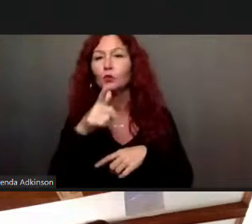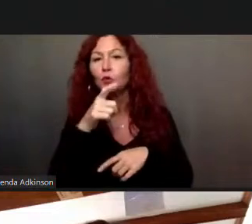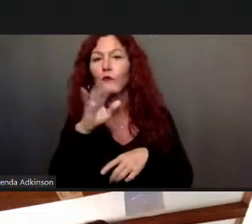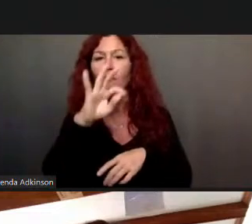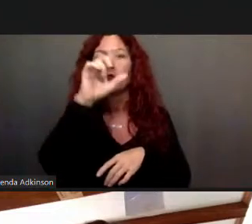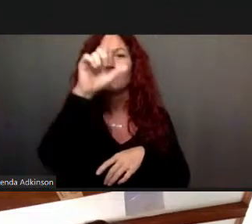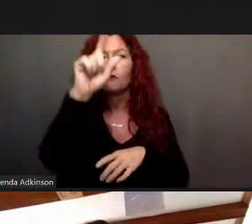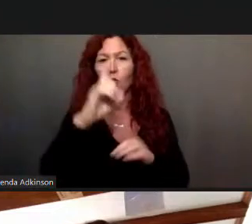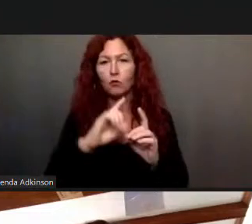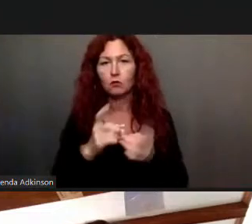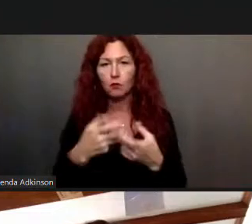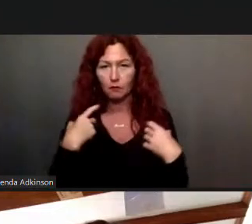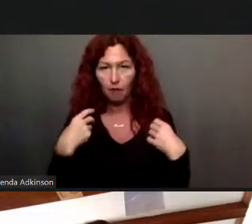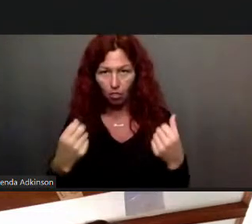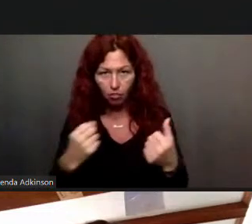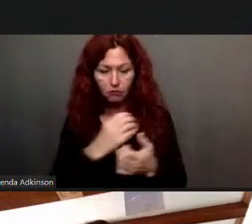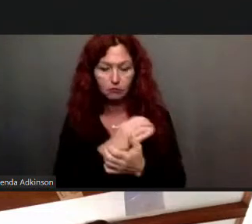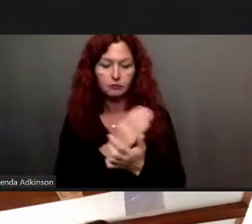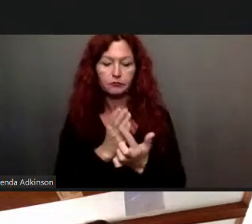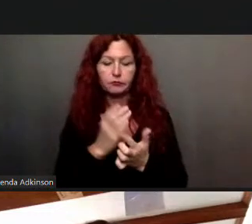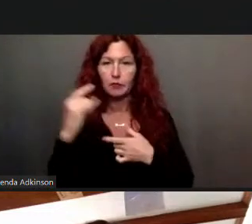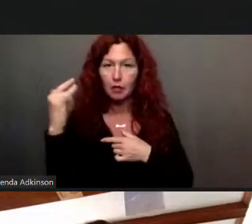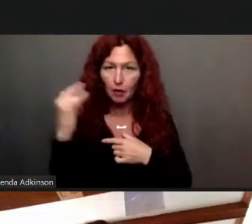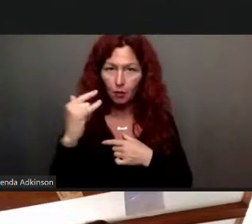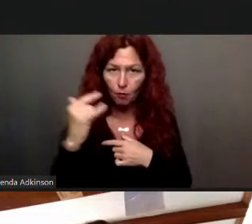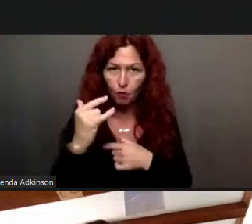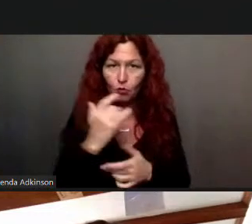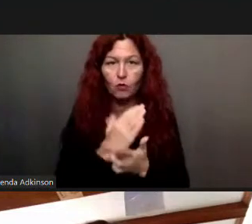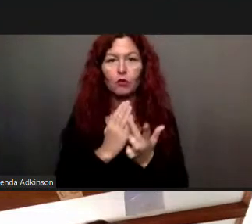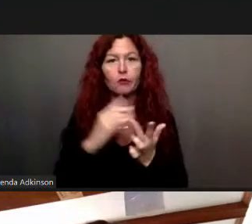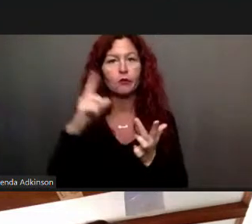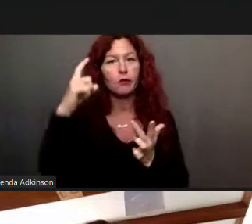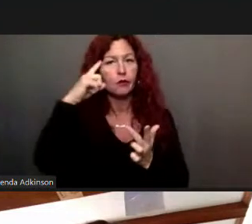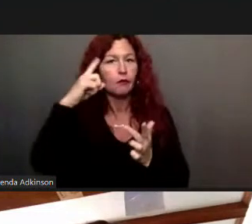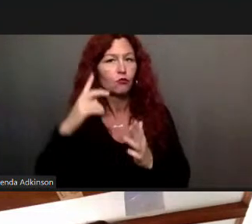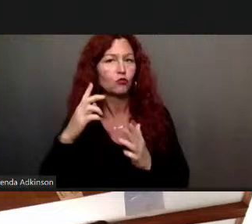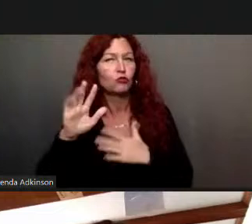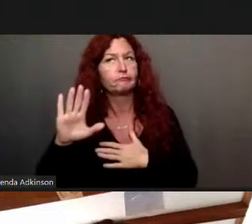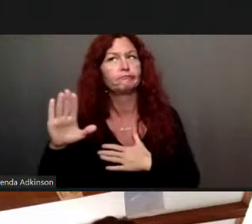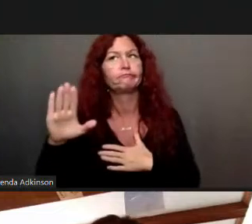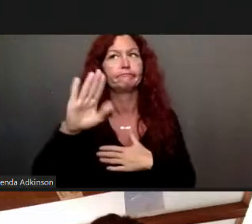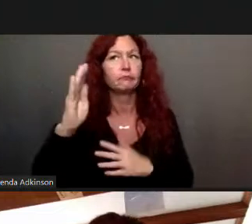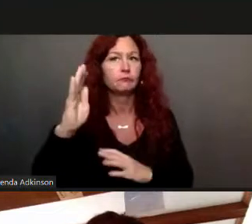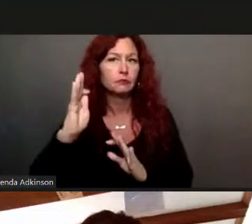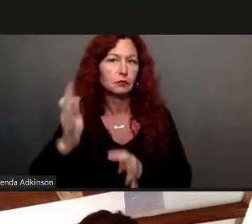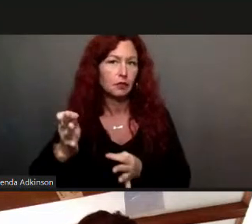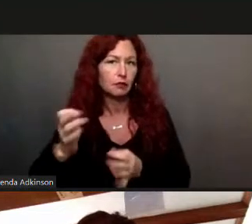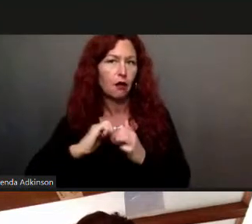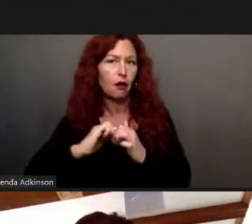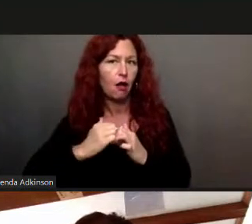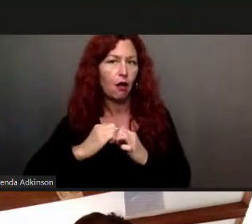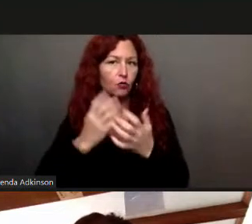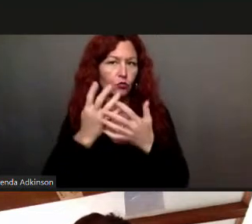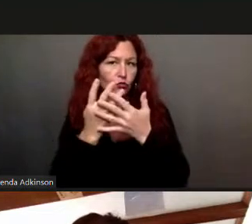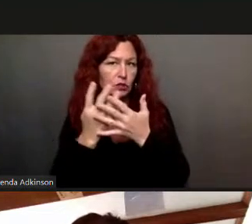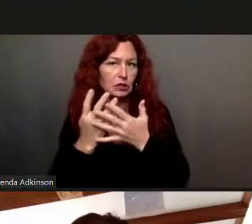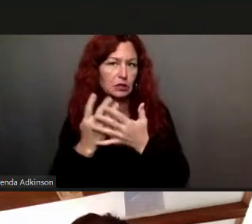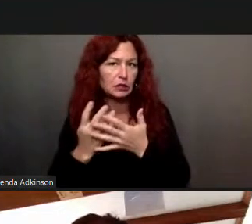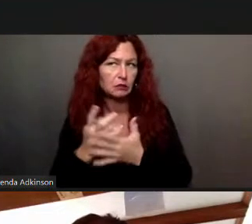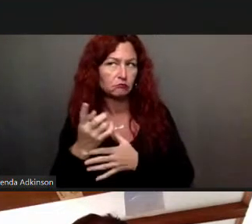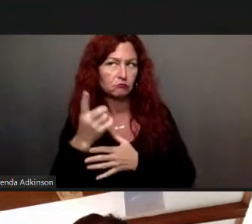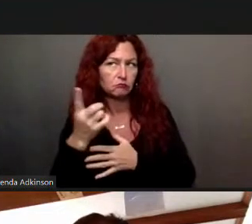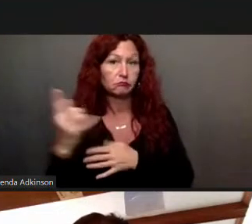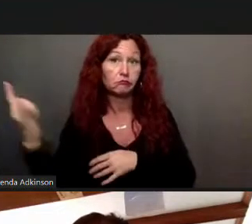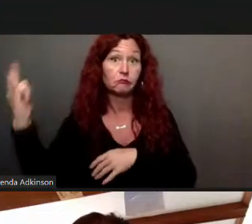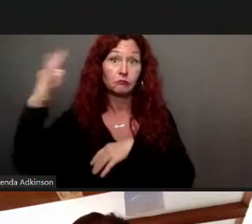from the tri-state area. I would anticipate that they will expand that if they think it's necessary. Also, I will talk to the